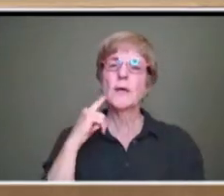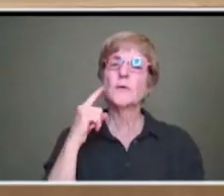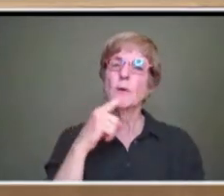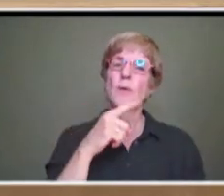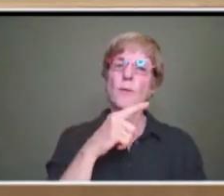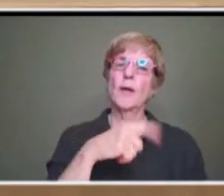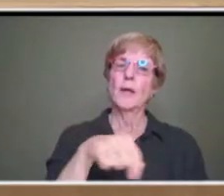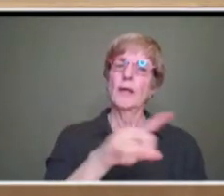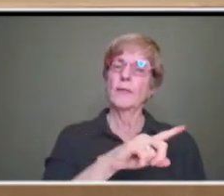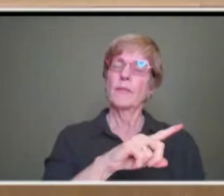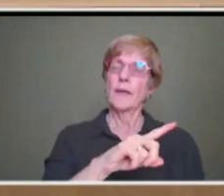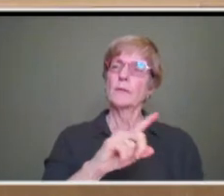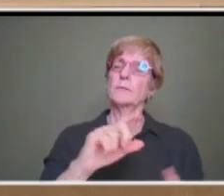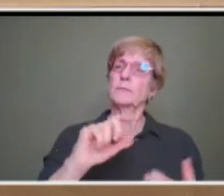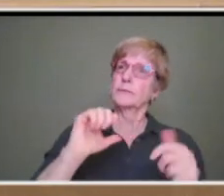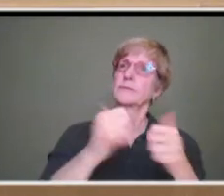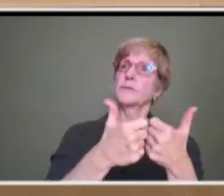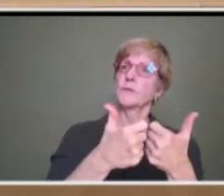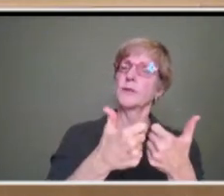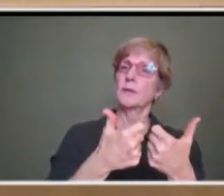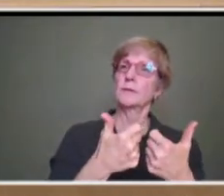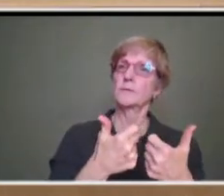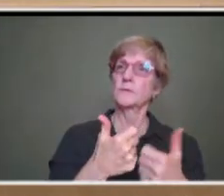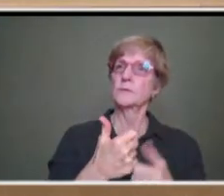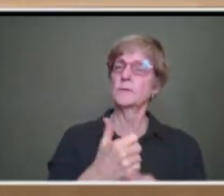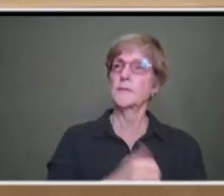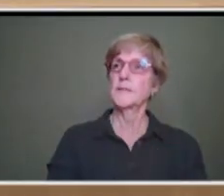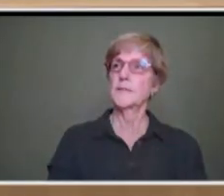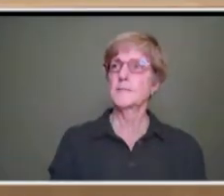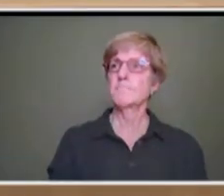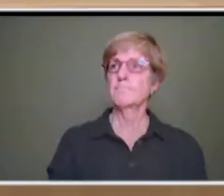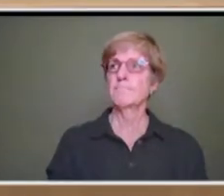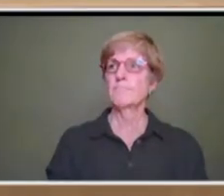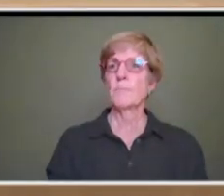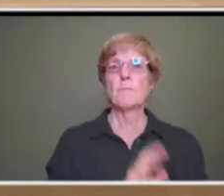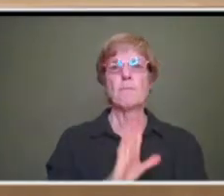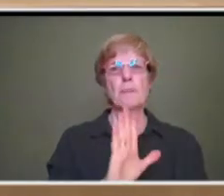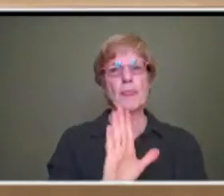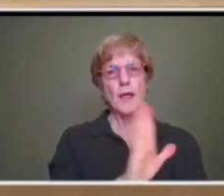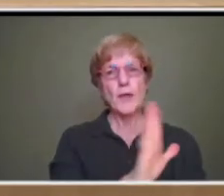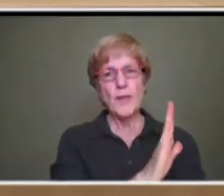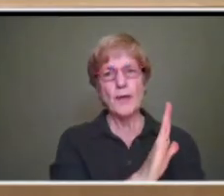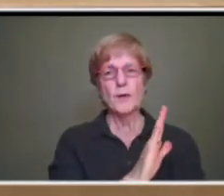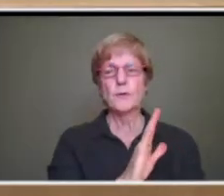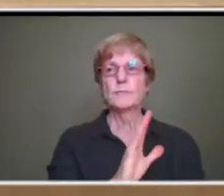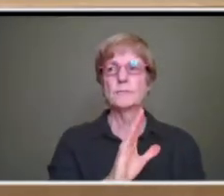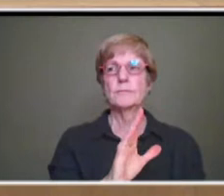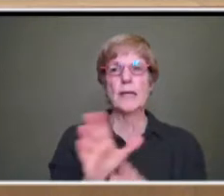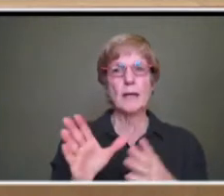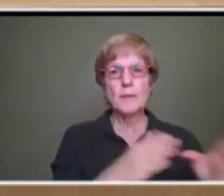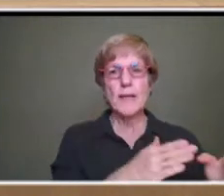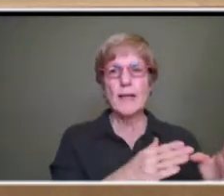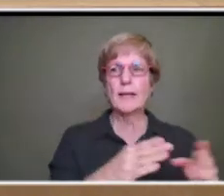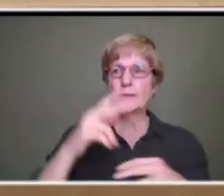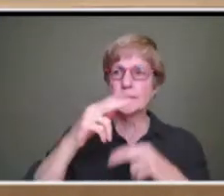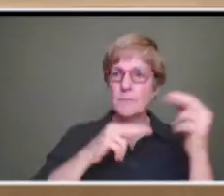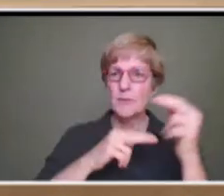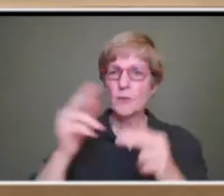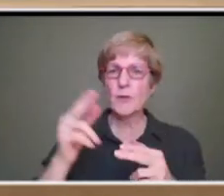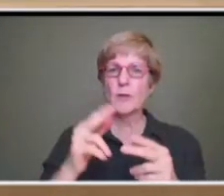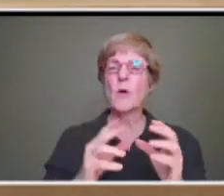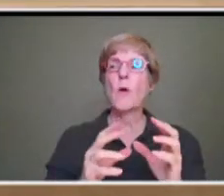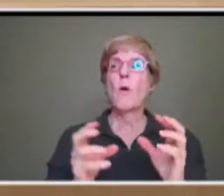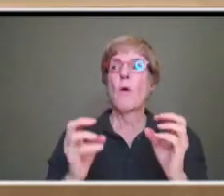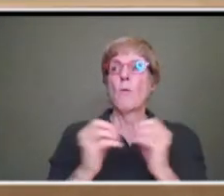challenged in a sense of their Capital plans are more based on where they have